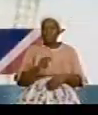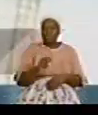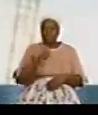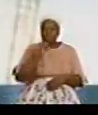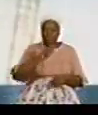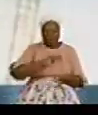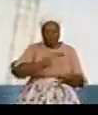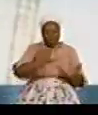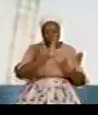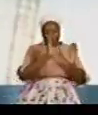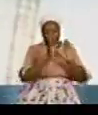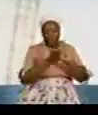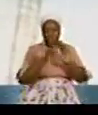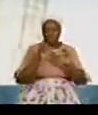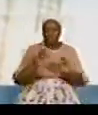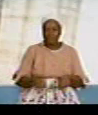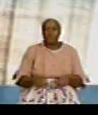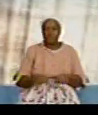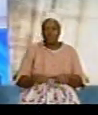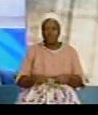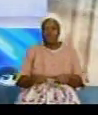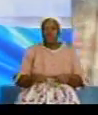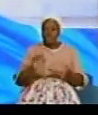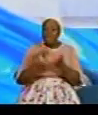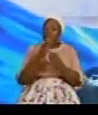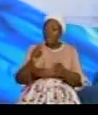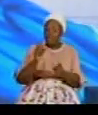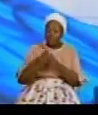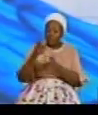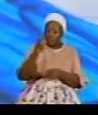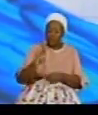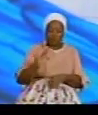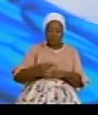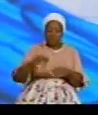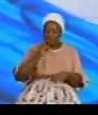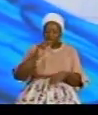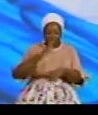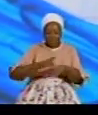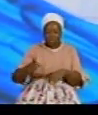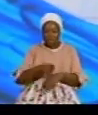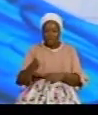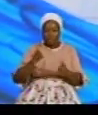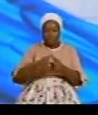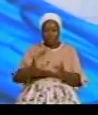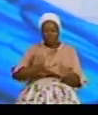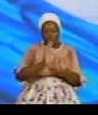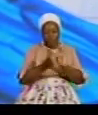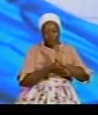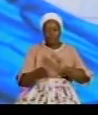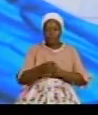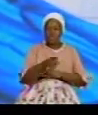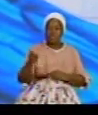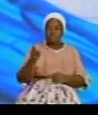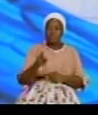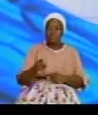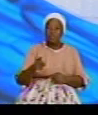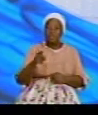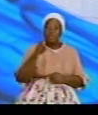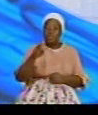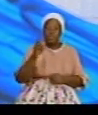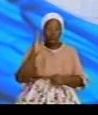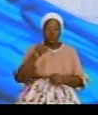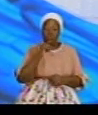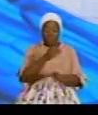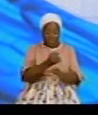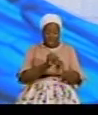inconvertible, uncombatible, that the word of God does not reach them to convert them, they will not inherit